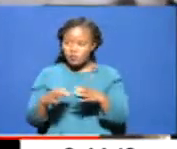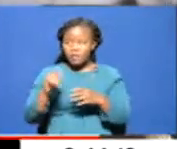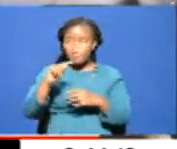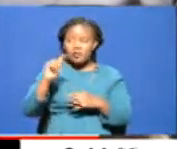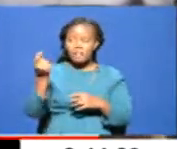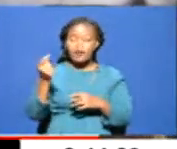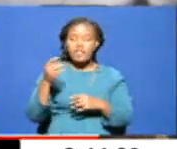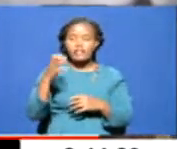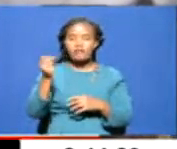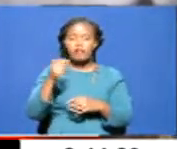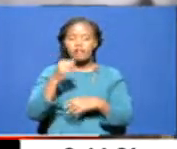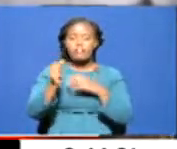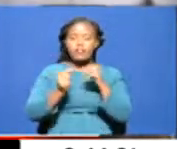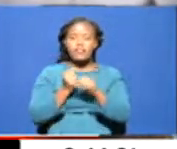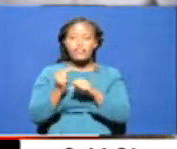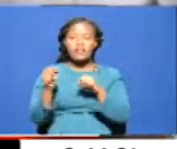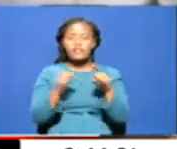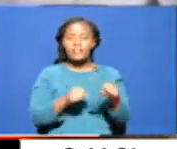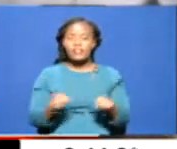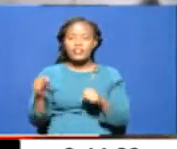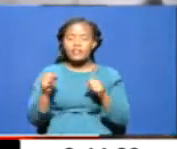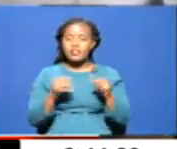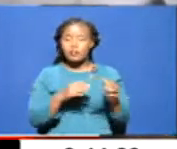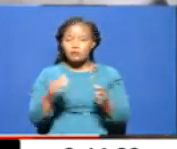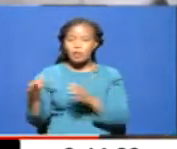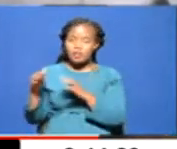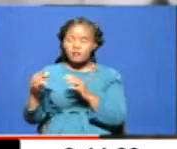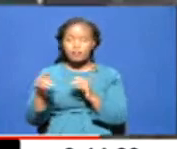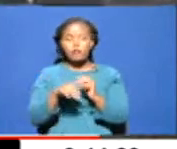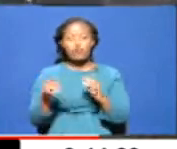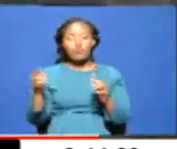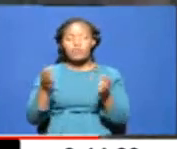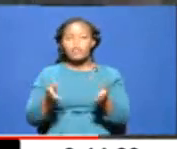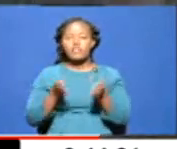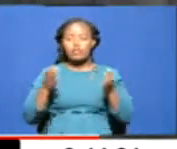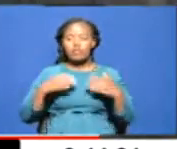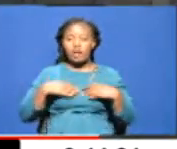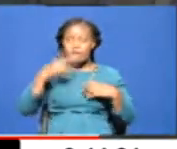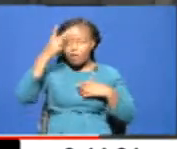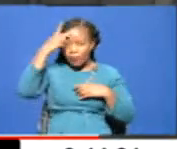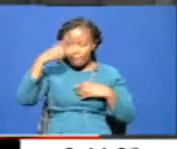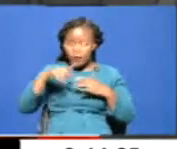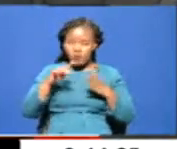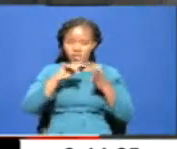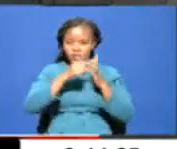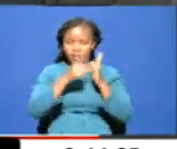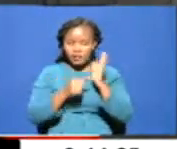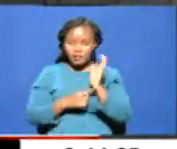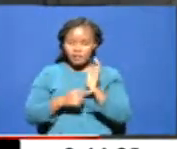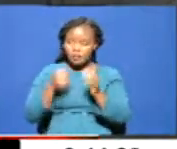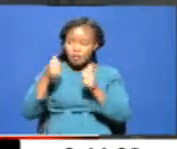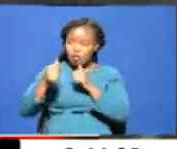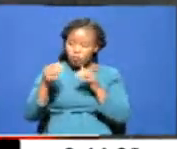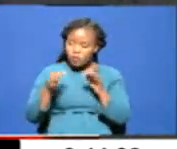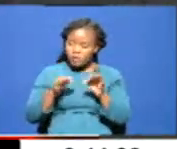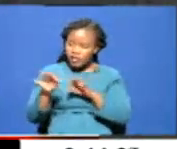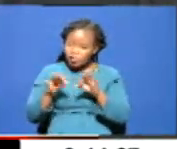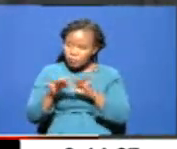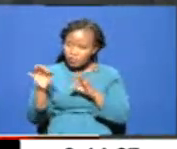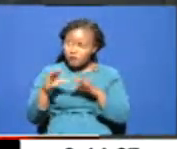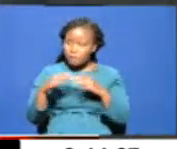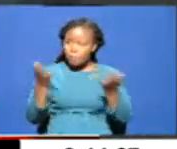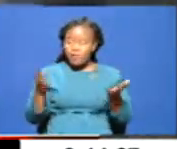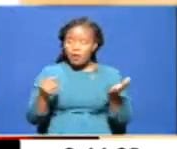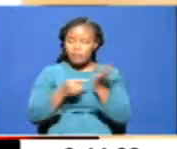plan, it emerged that there is need to have in place policy guidelines that define a clear ascension of engineering technologists